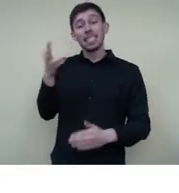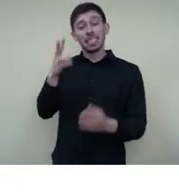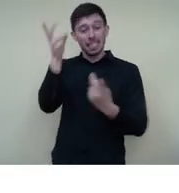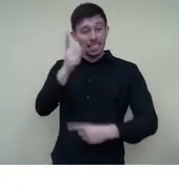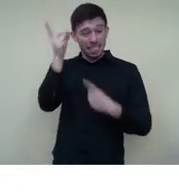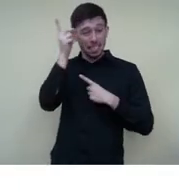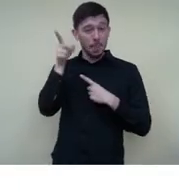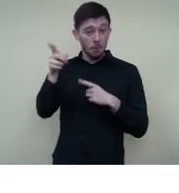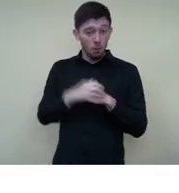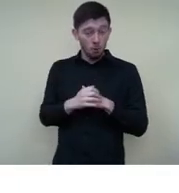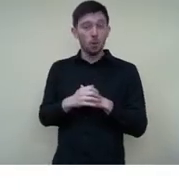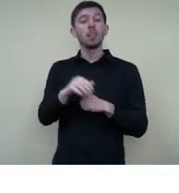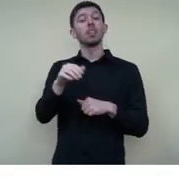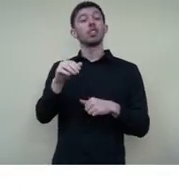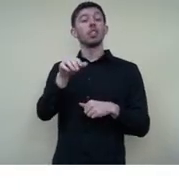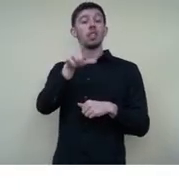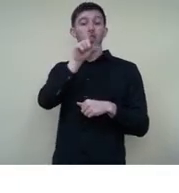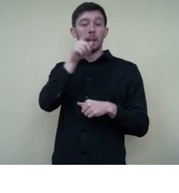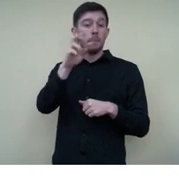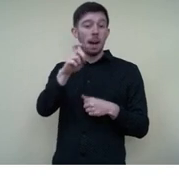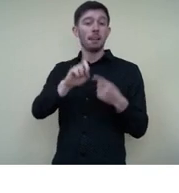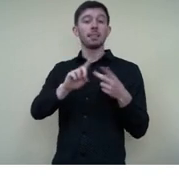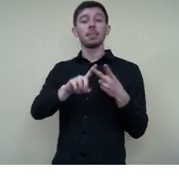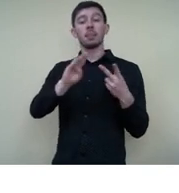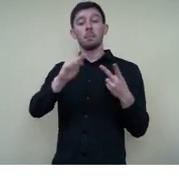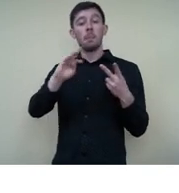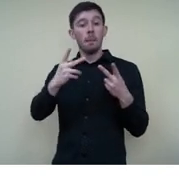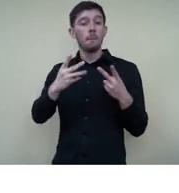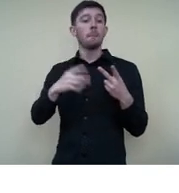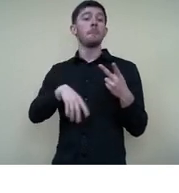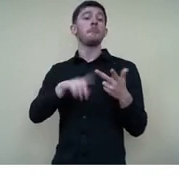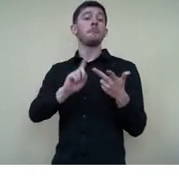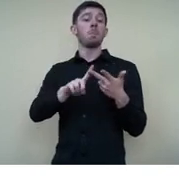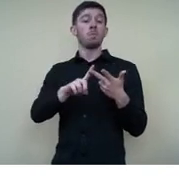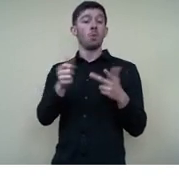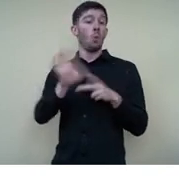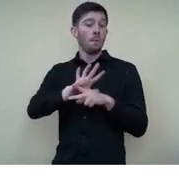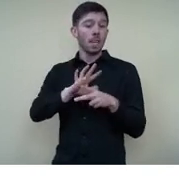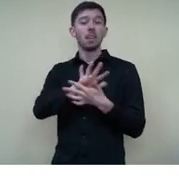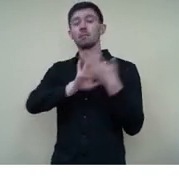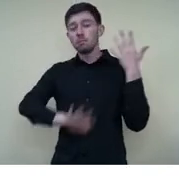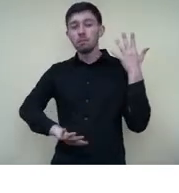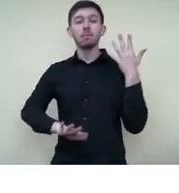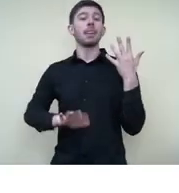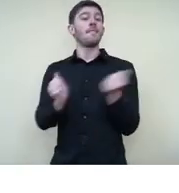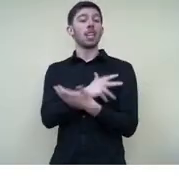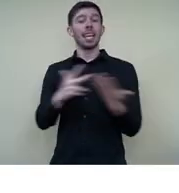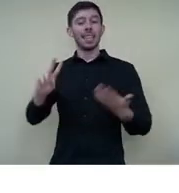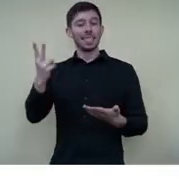here. So chickenpox, mumps, rotavirus, whooping cough, everything in the second